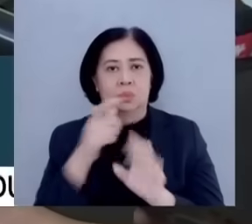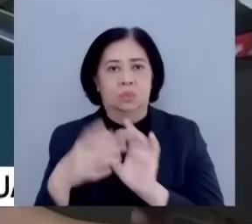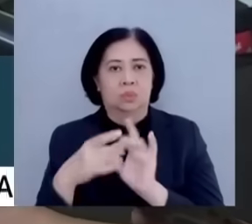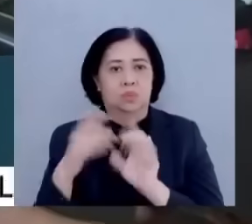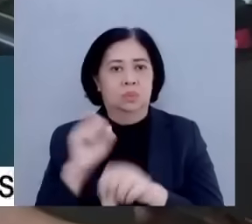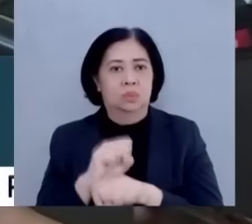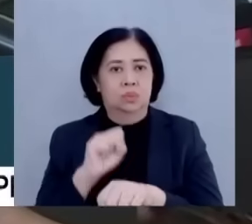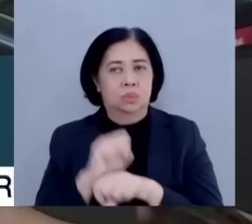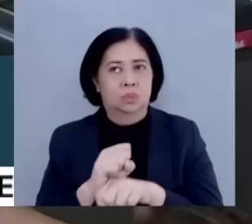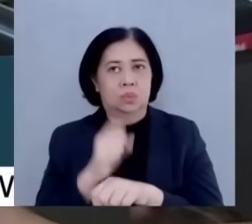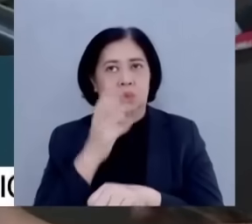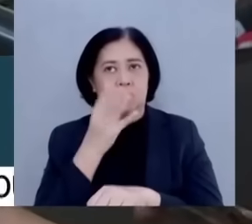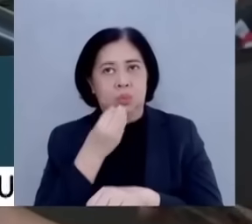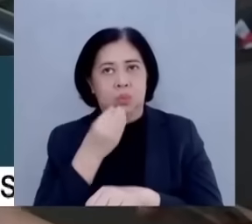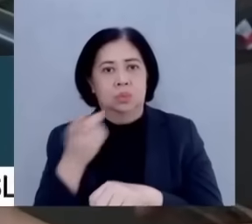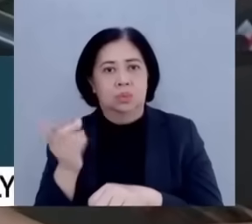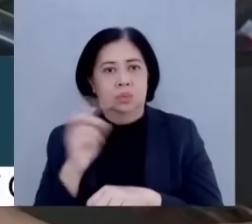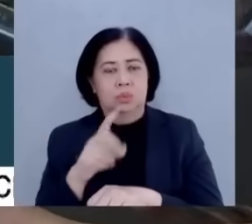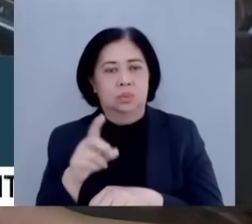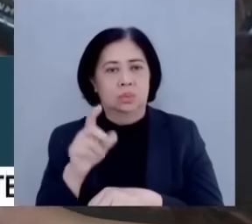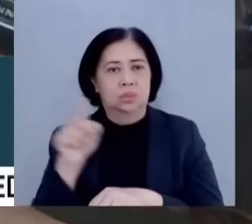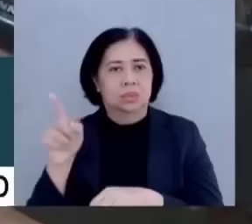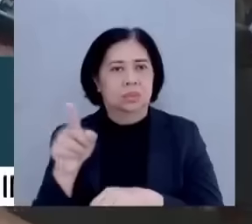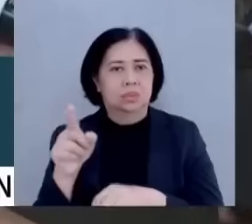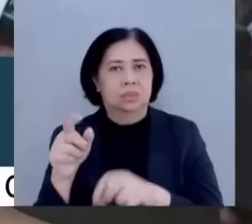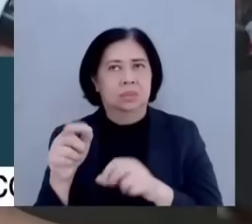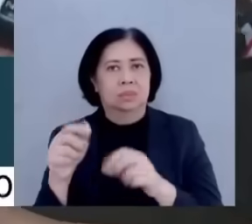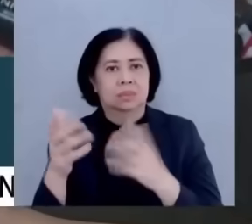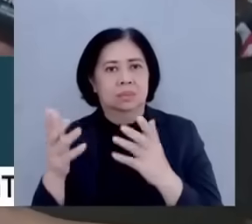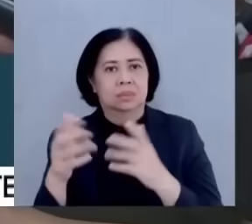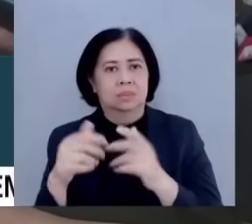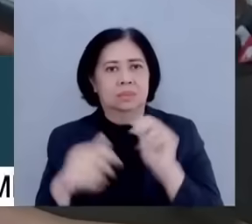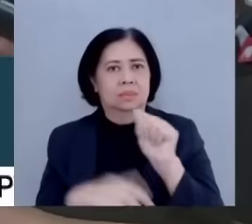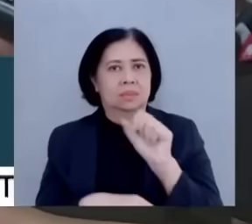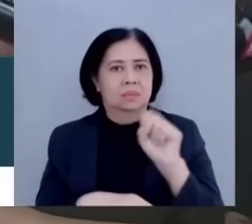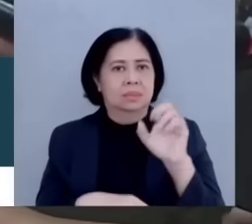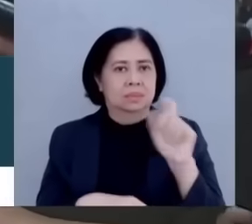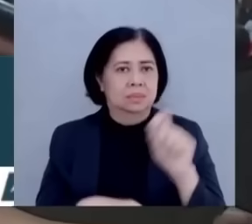or who are nandoon sa kabila na asset.